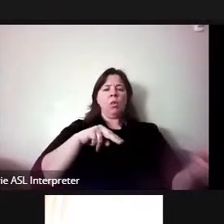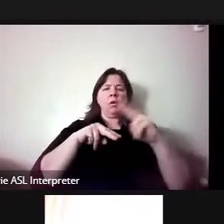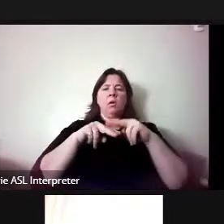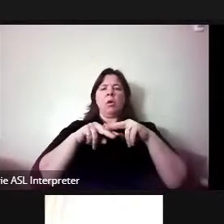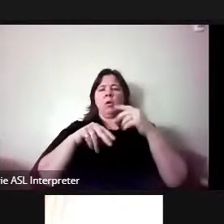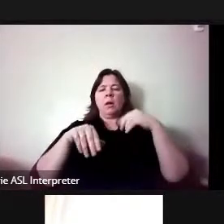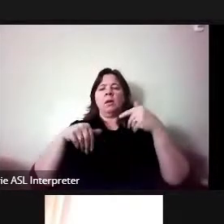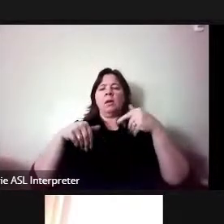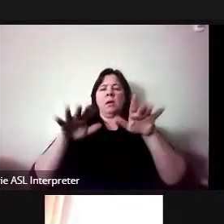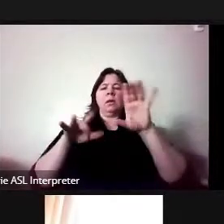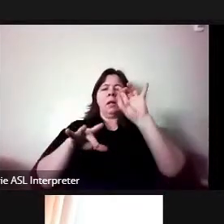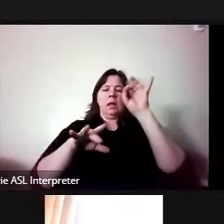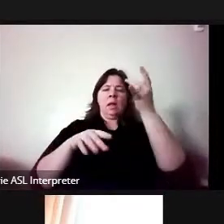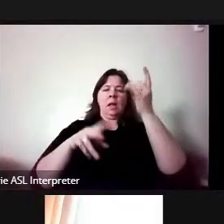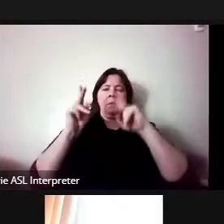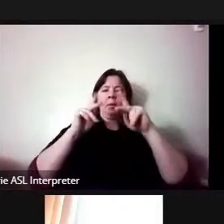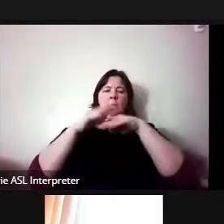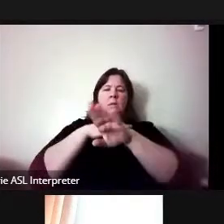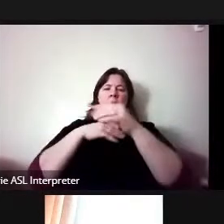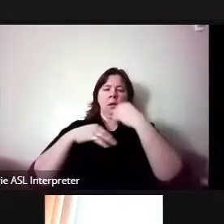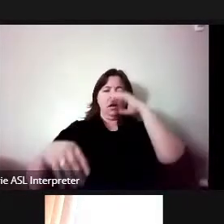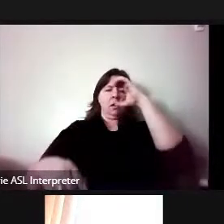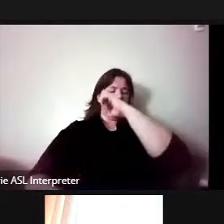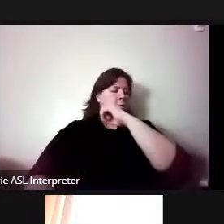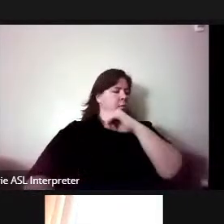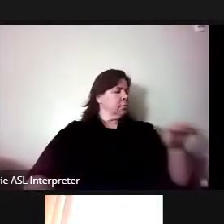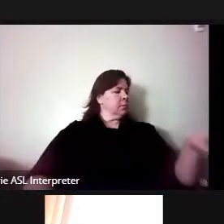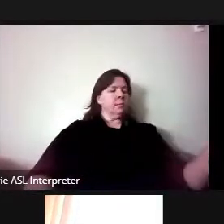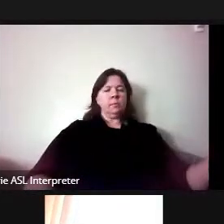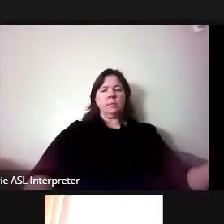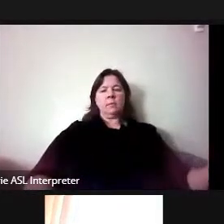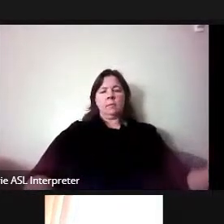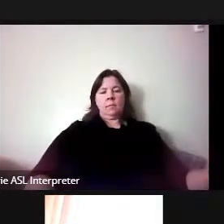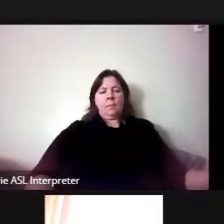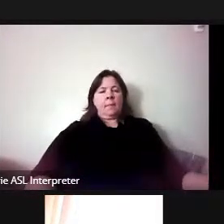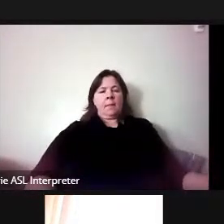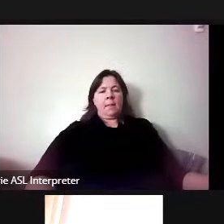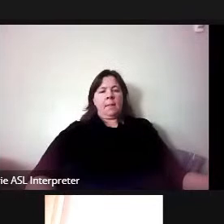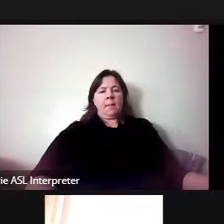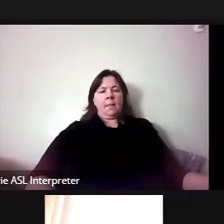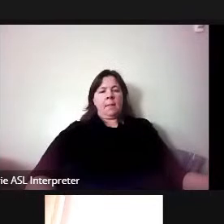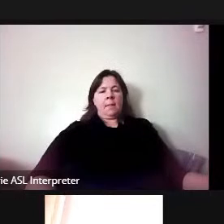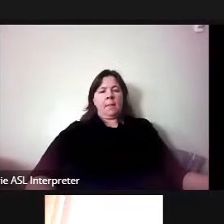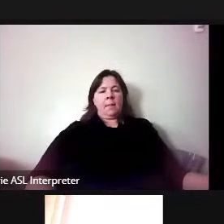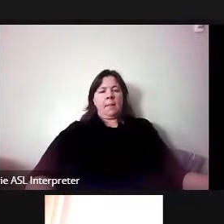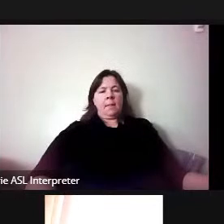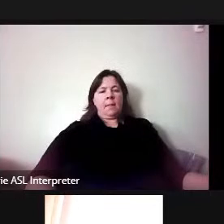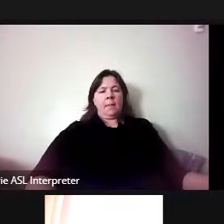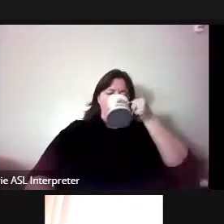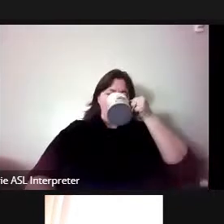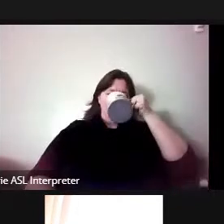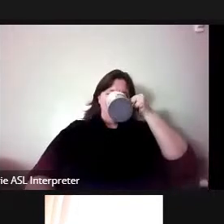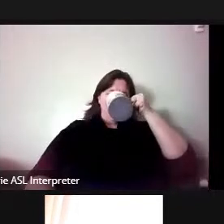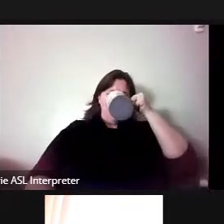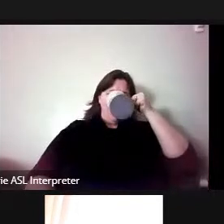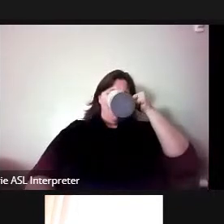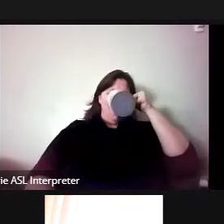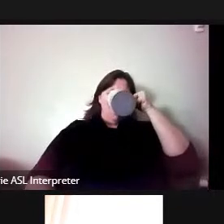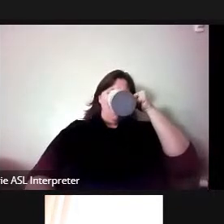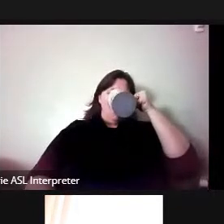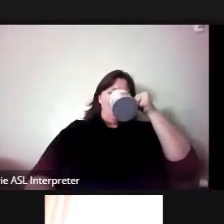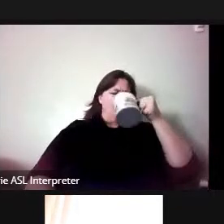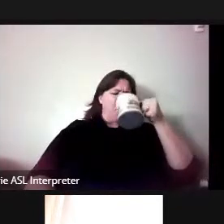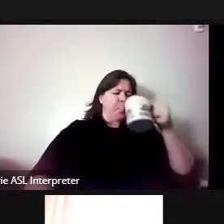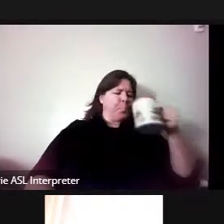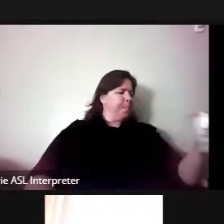can let another 8 people in, I guess. I'm doing that as well, Marina. I'm keeping us. Okay, I will leave that to you, because I don't want